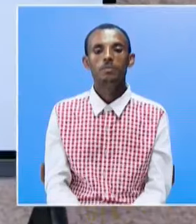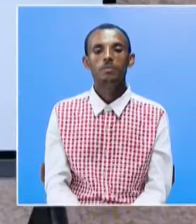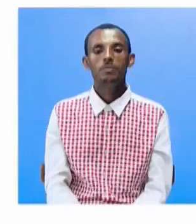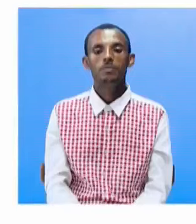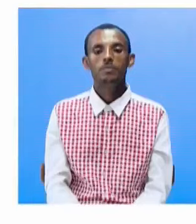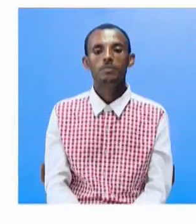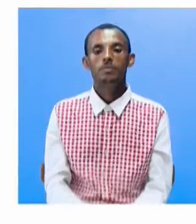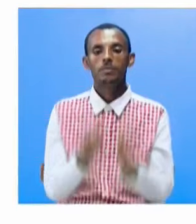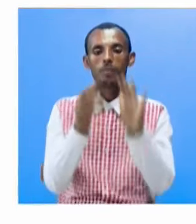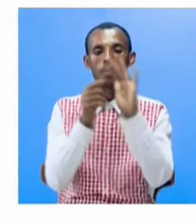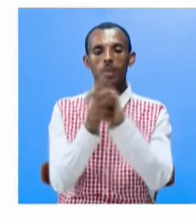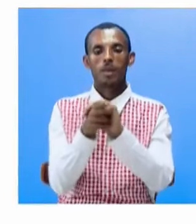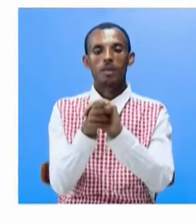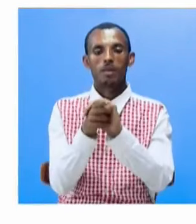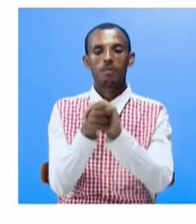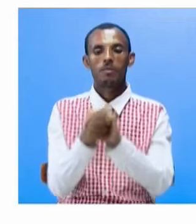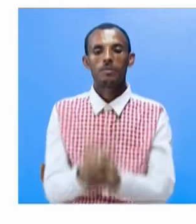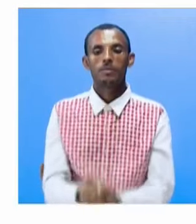Example.